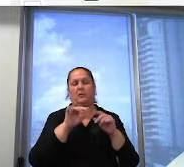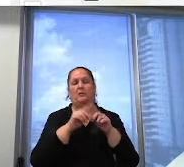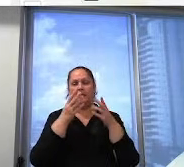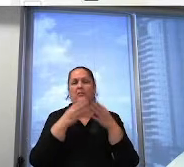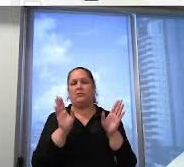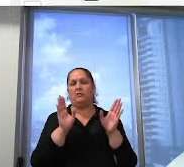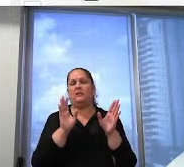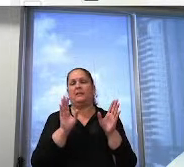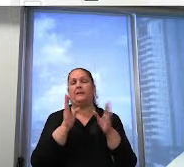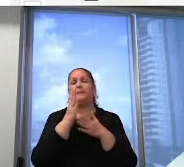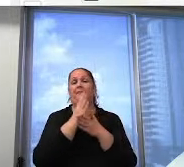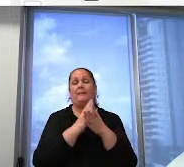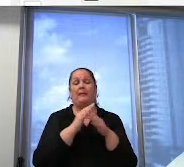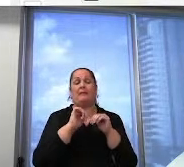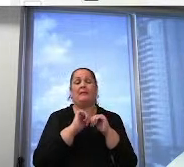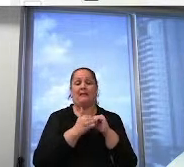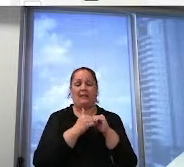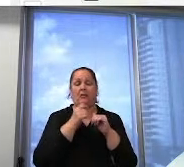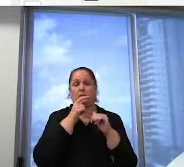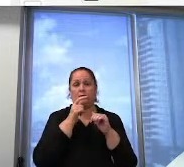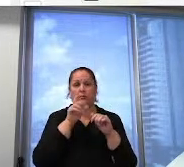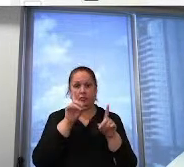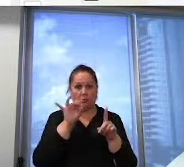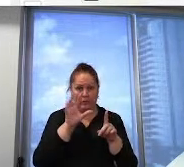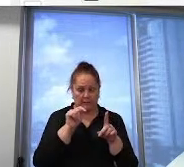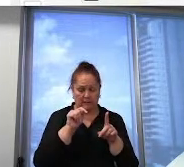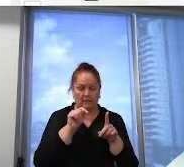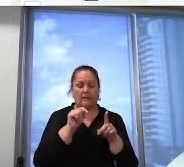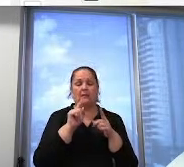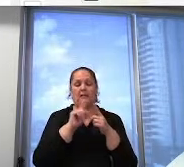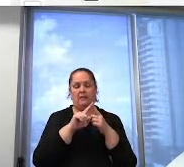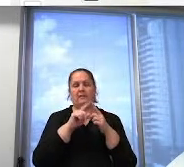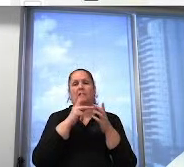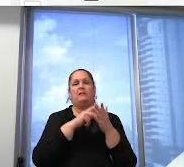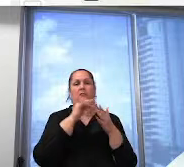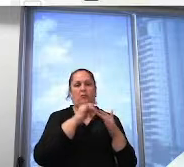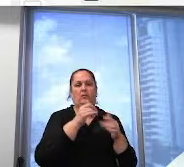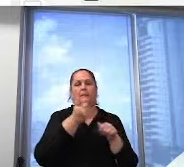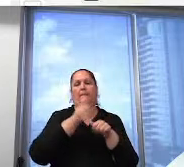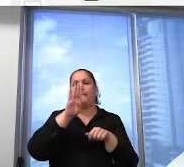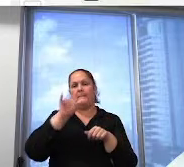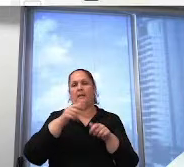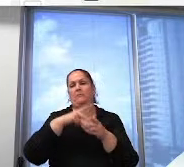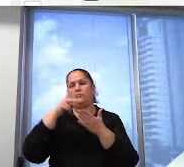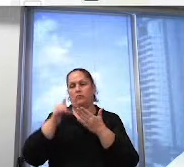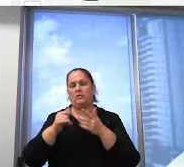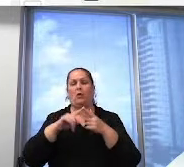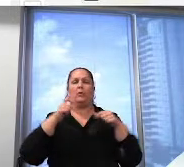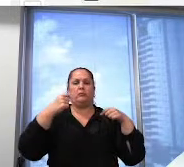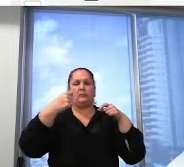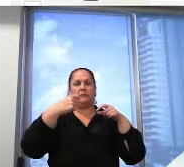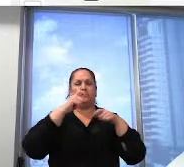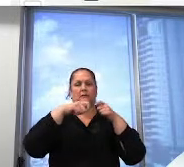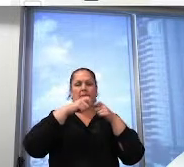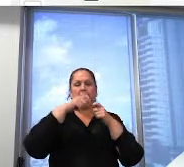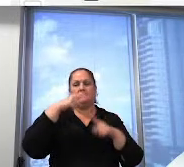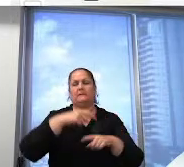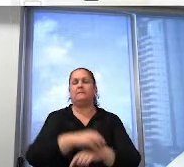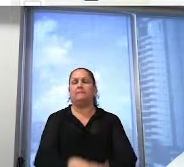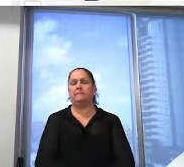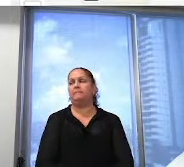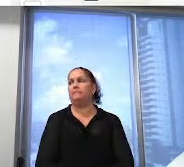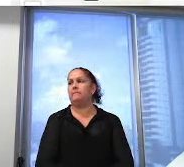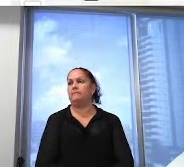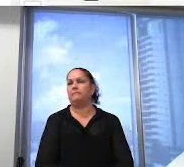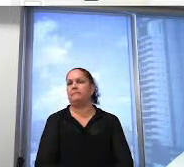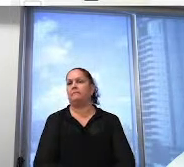resources as part of the activities we do. But in general, the part of how to execute it will be in a project by project basis for transmission in